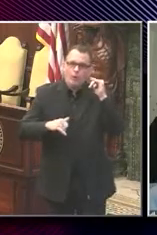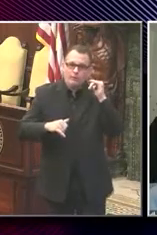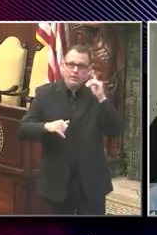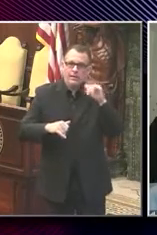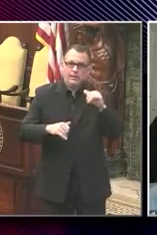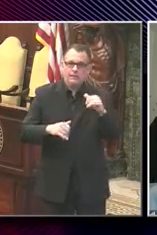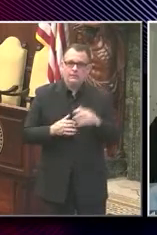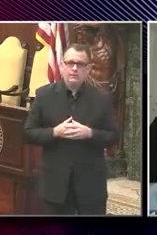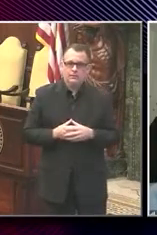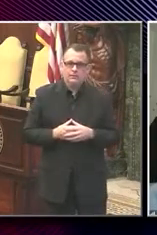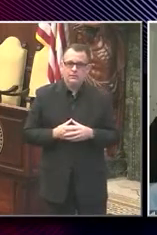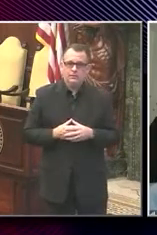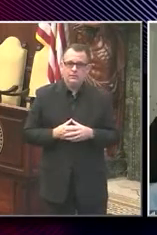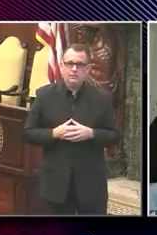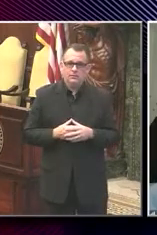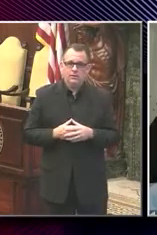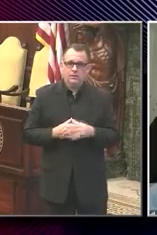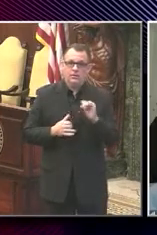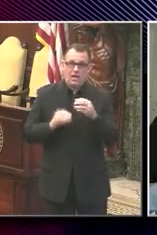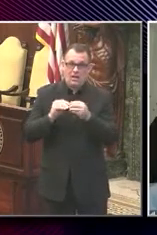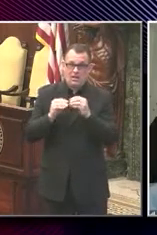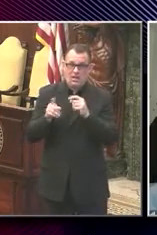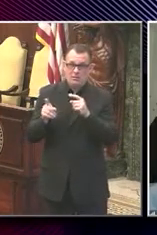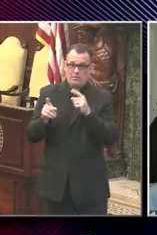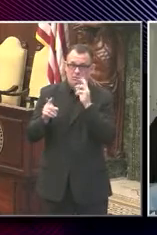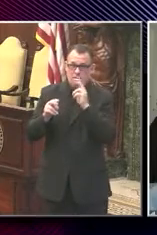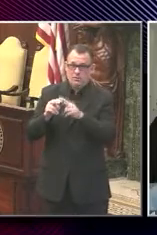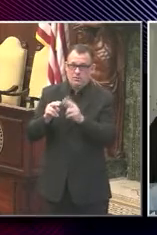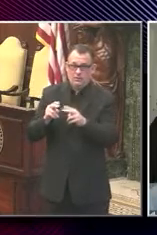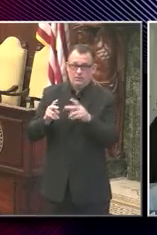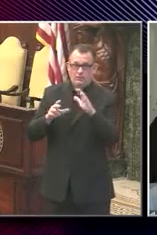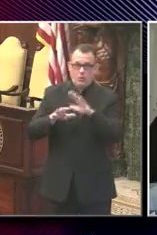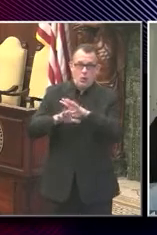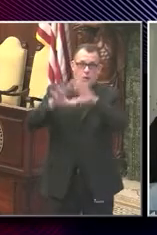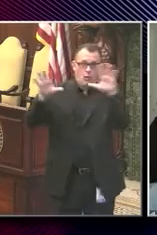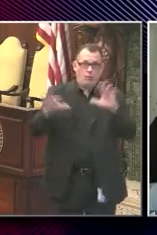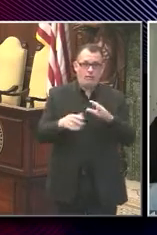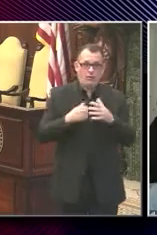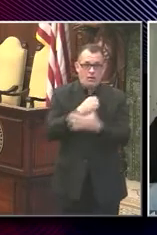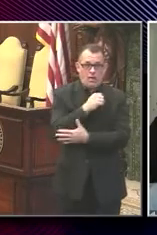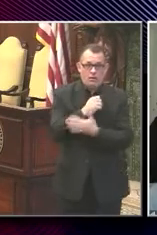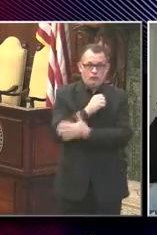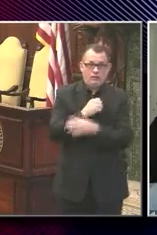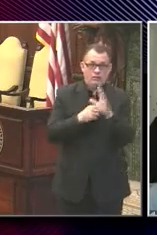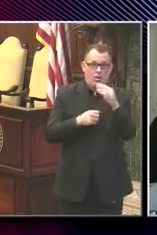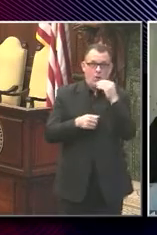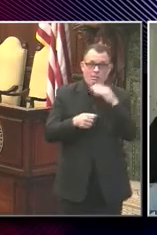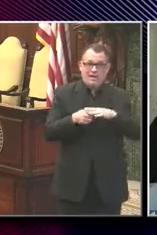fact that rates are going down across the country and across the region. I'm hopeful that this decline will continue.